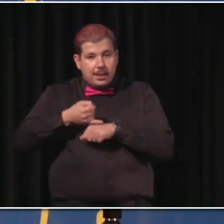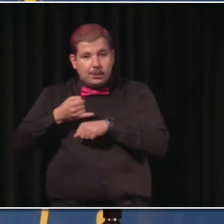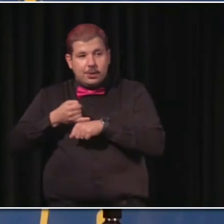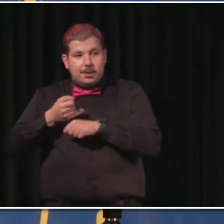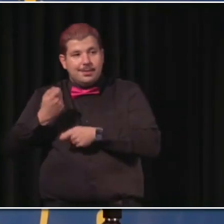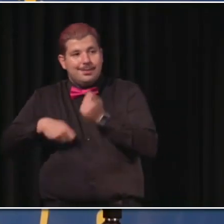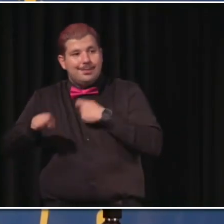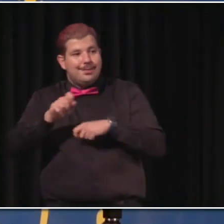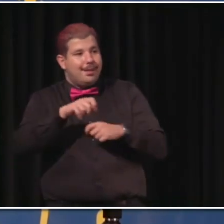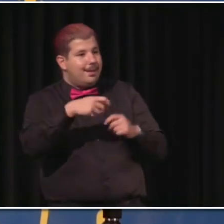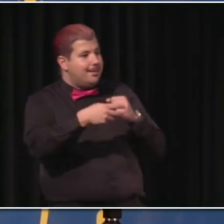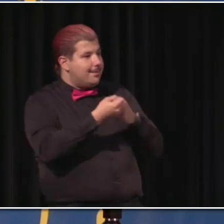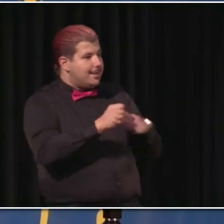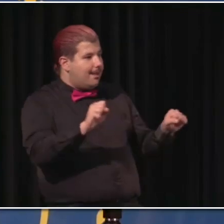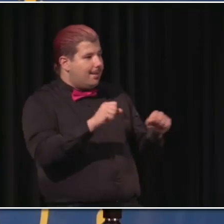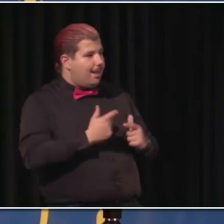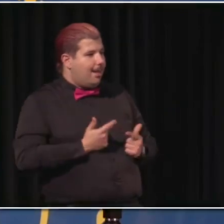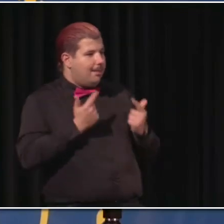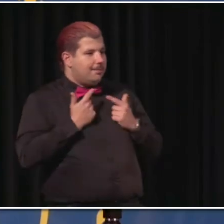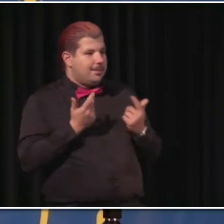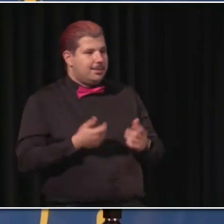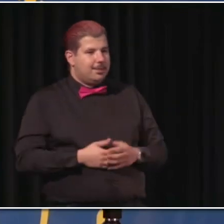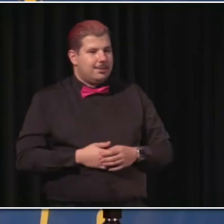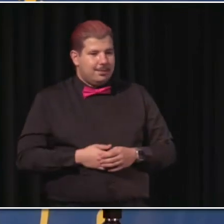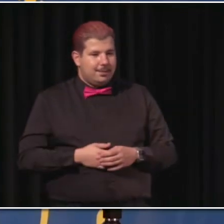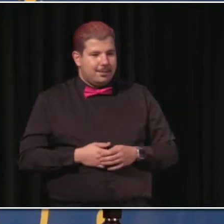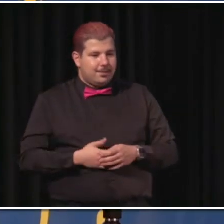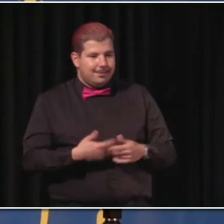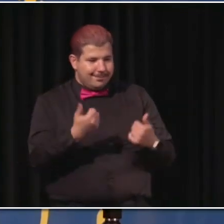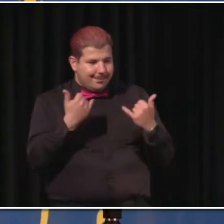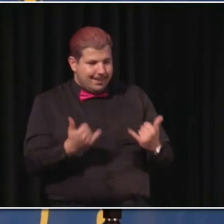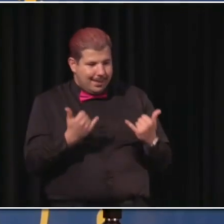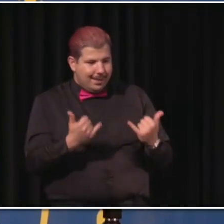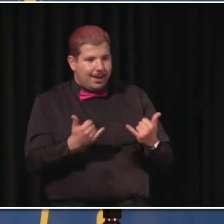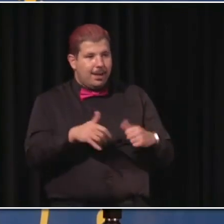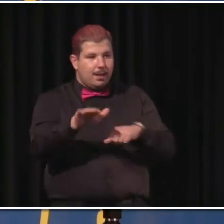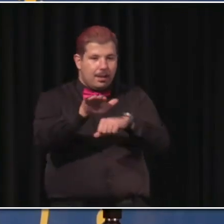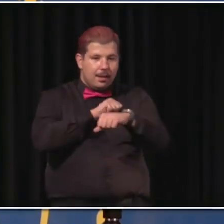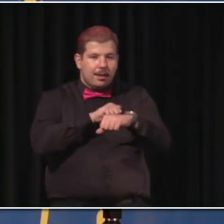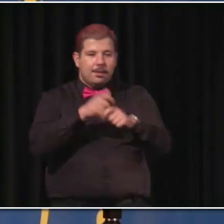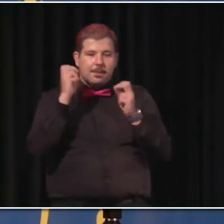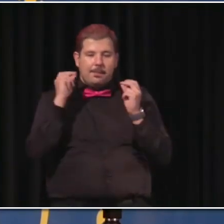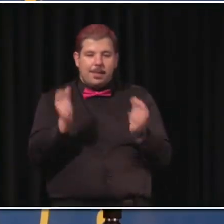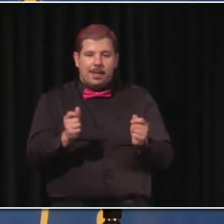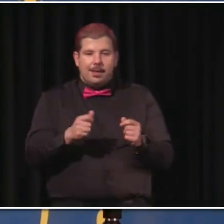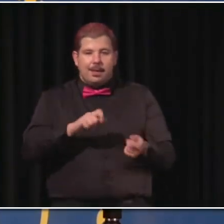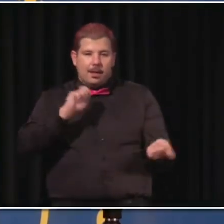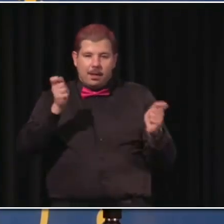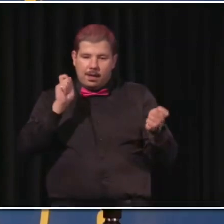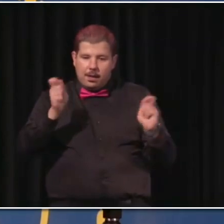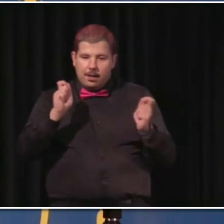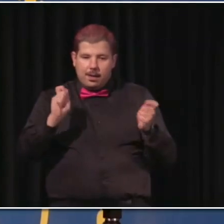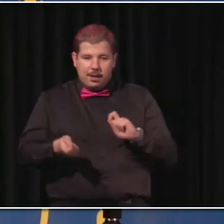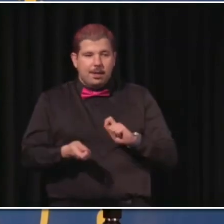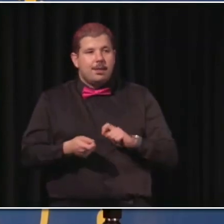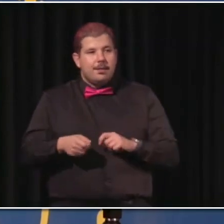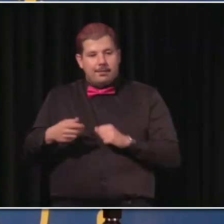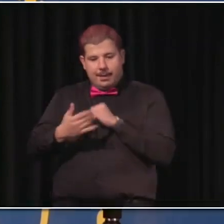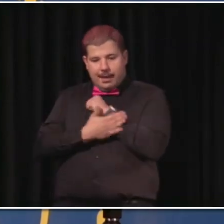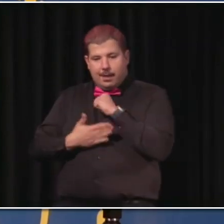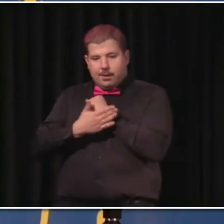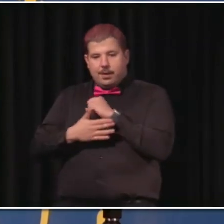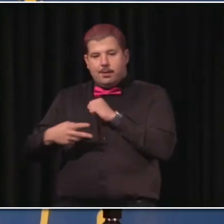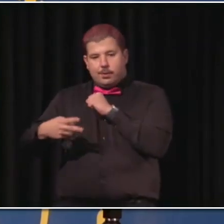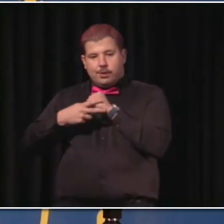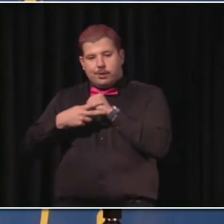of saving lives. So today, I'm calling for immediate reform of our county's reserve